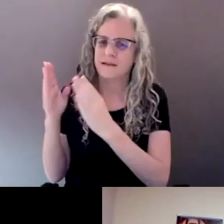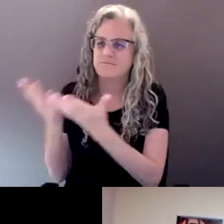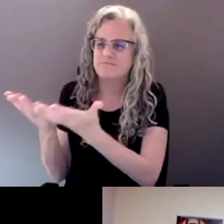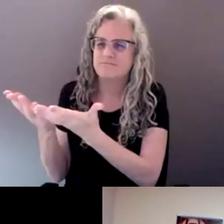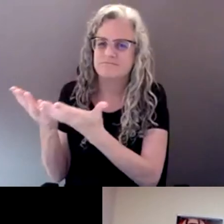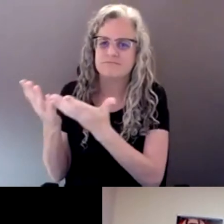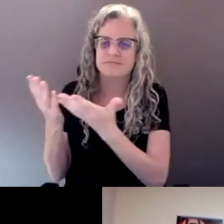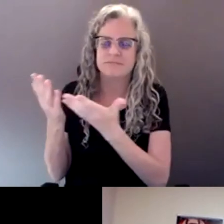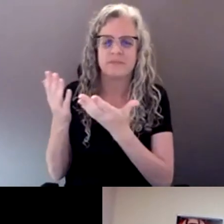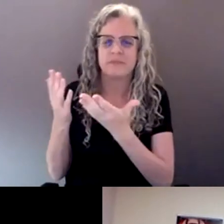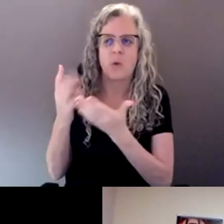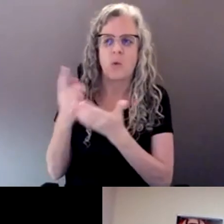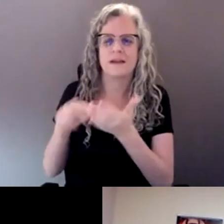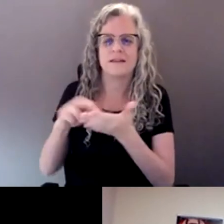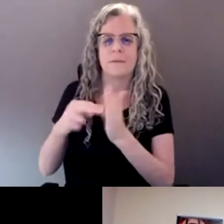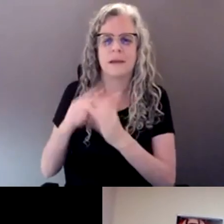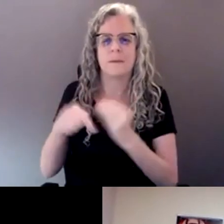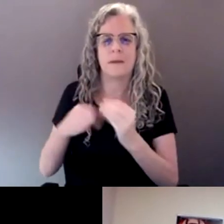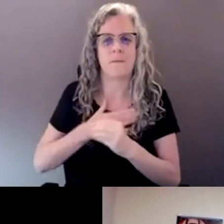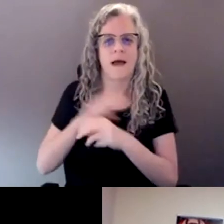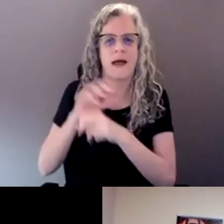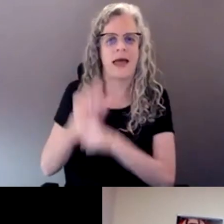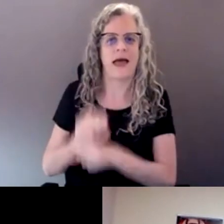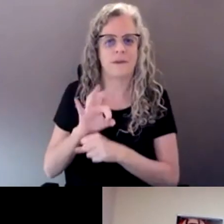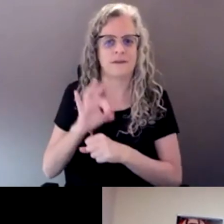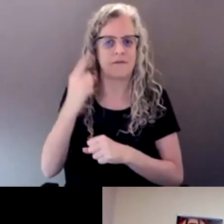my habits of thought? Should I become conscious of those?